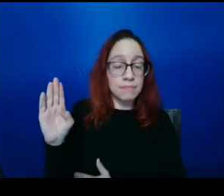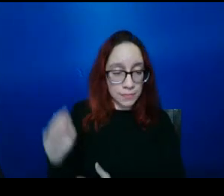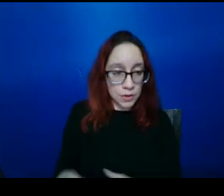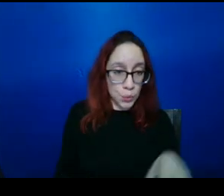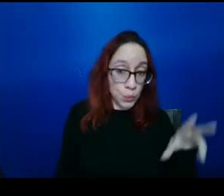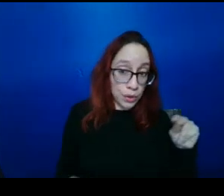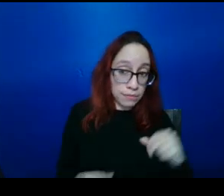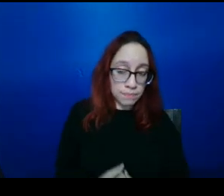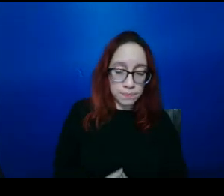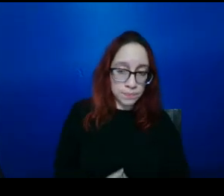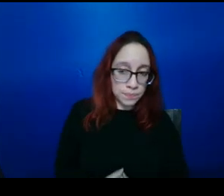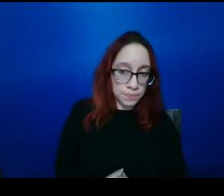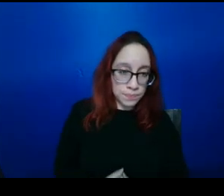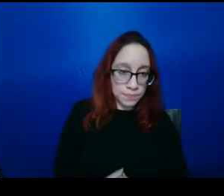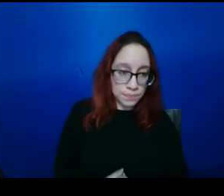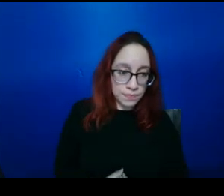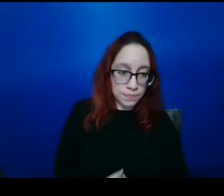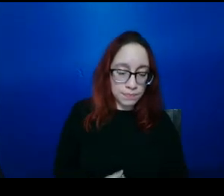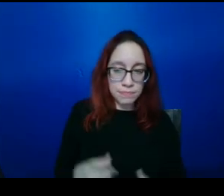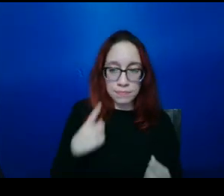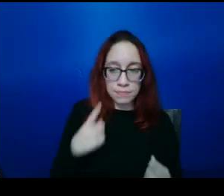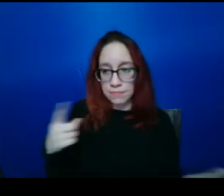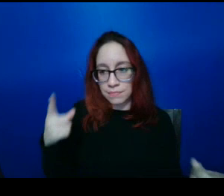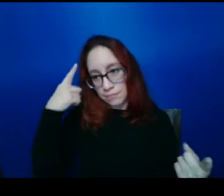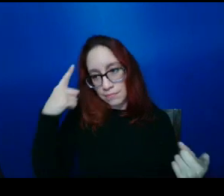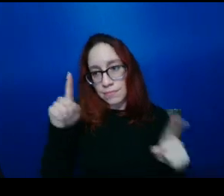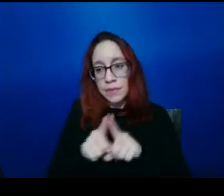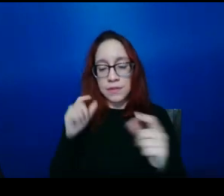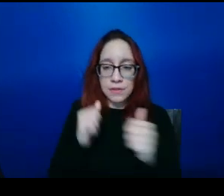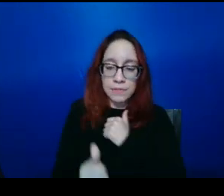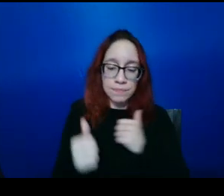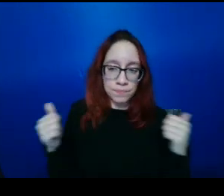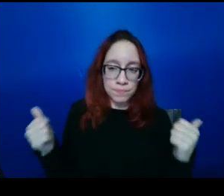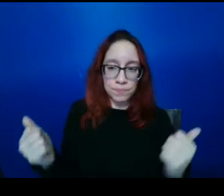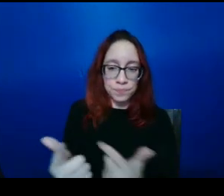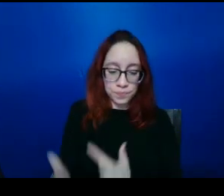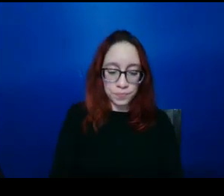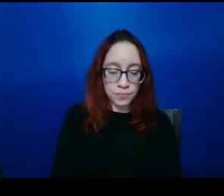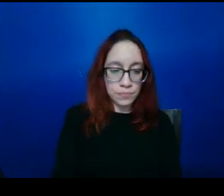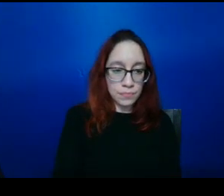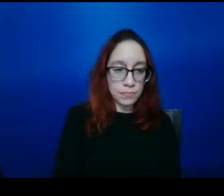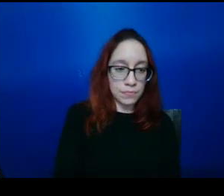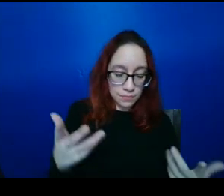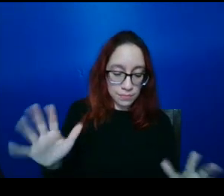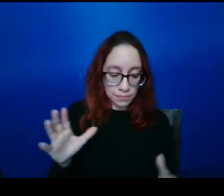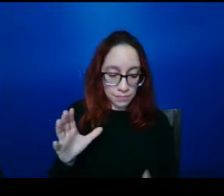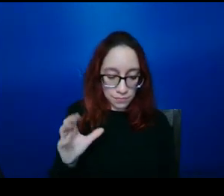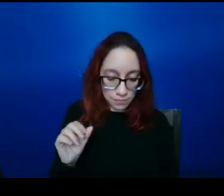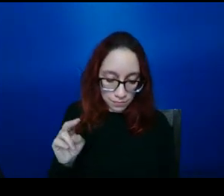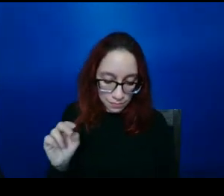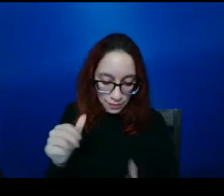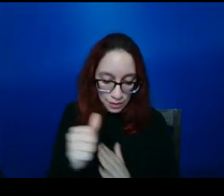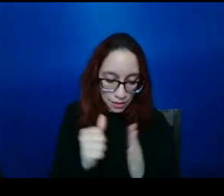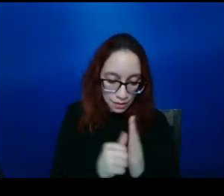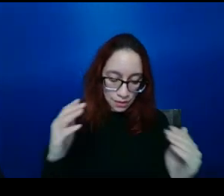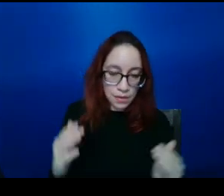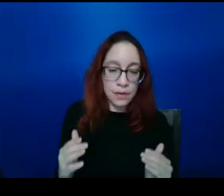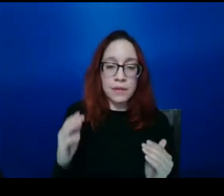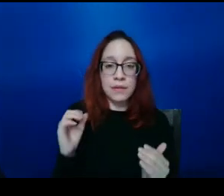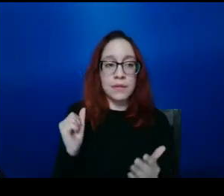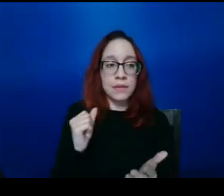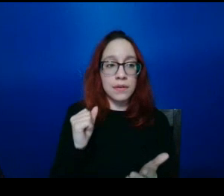those opposed say no. The ayes have it. The motion passes unanimously. That concludes consent agenda. We're moving on to consent bids